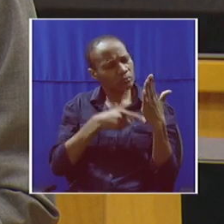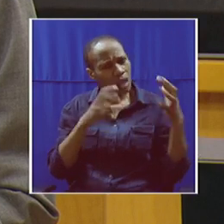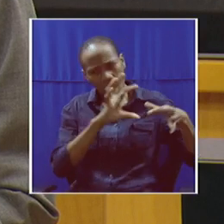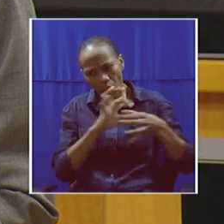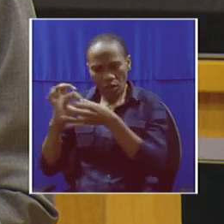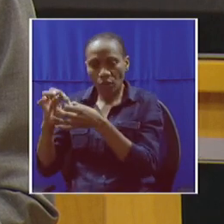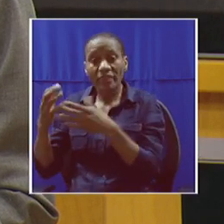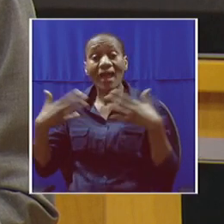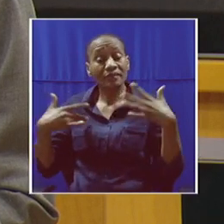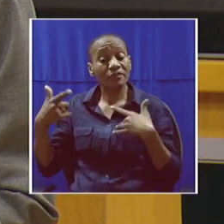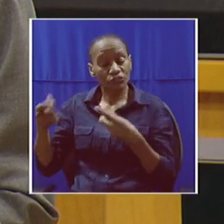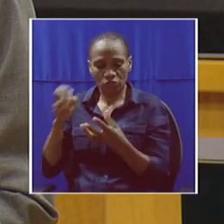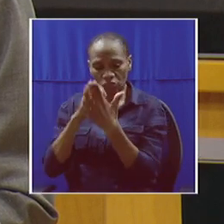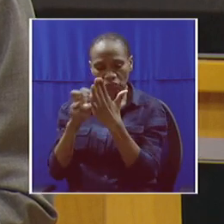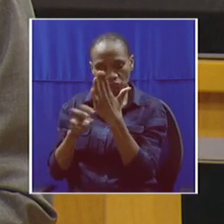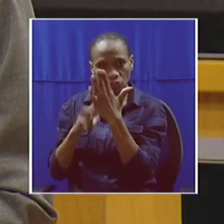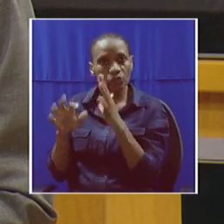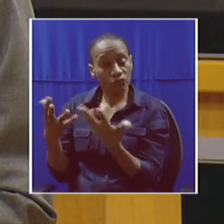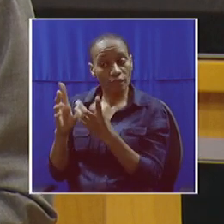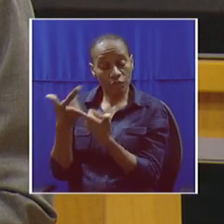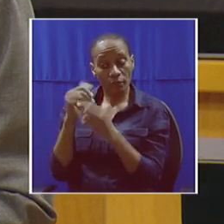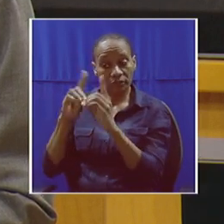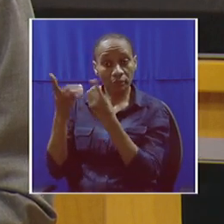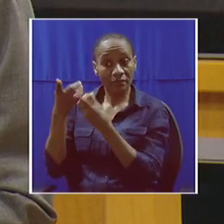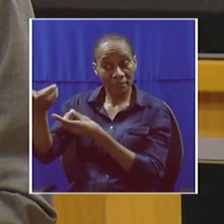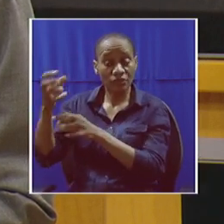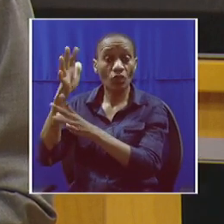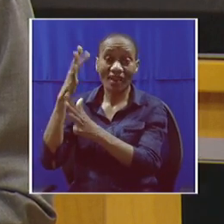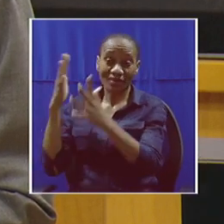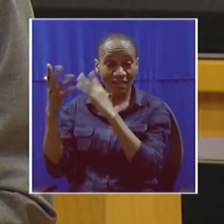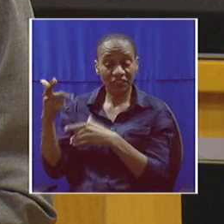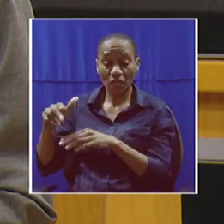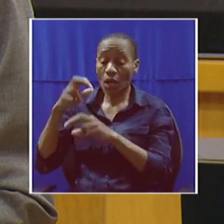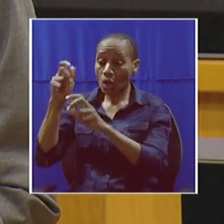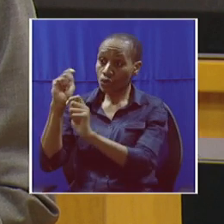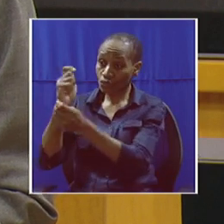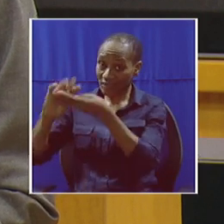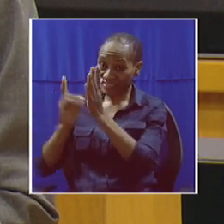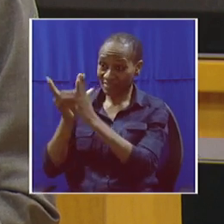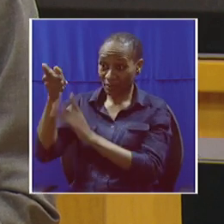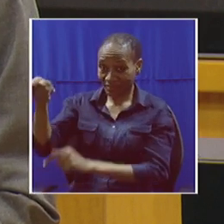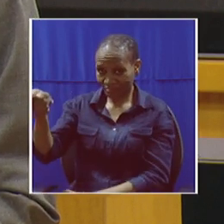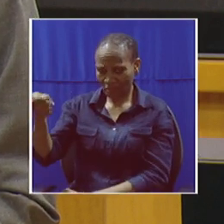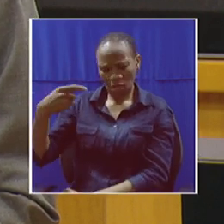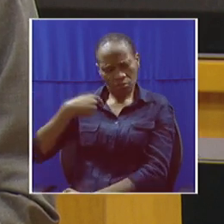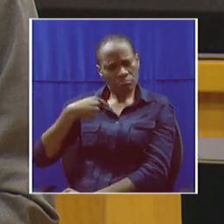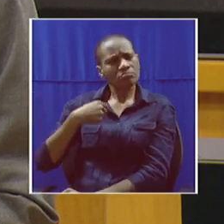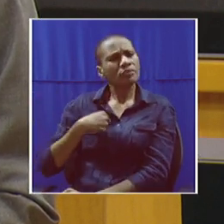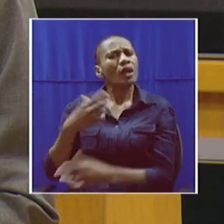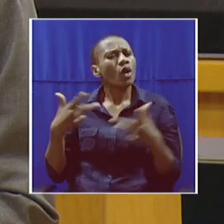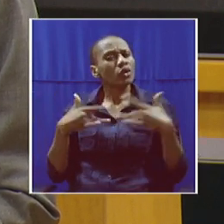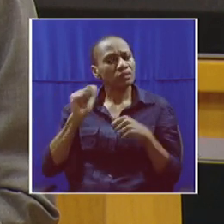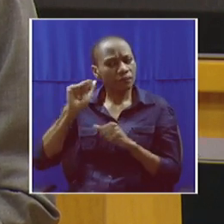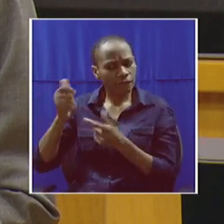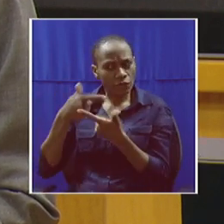administration and regulation of the Department of Agriculture Land Reform and rural development I will raise the concerns